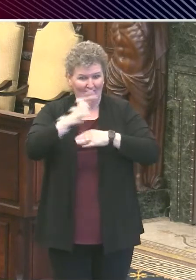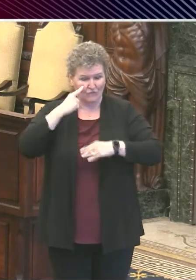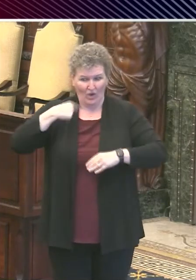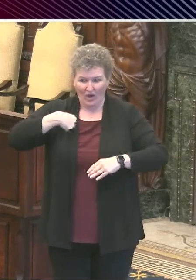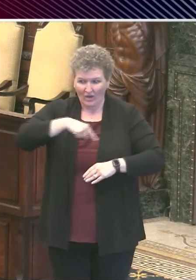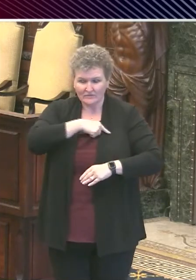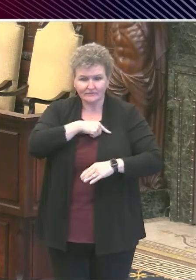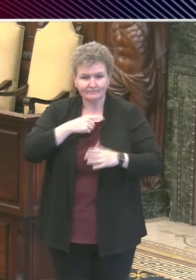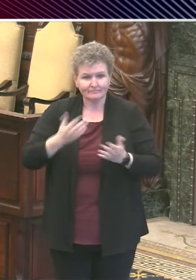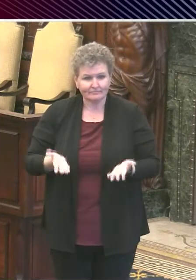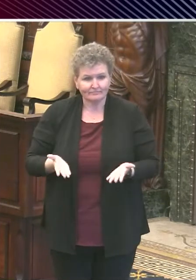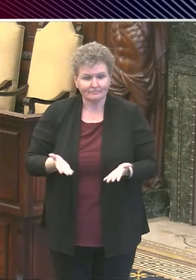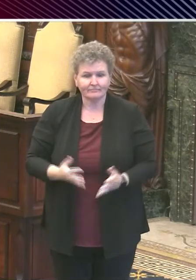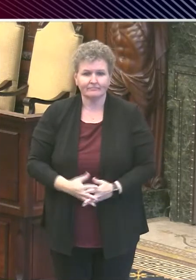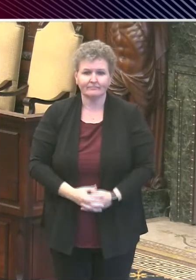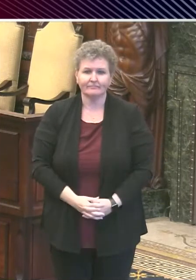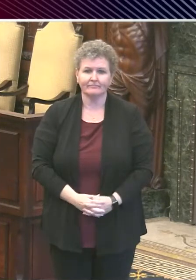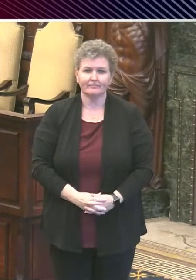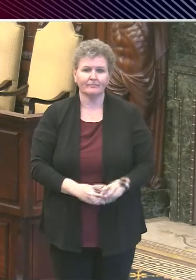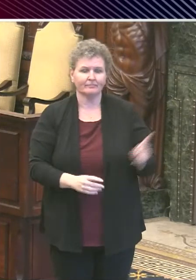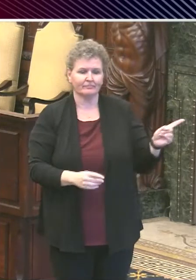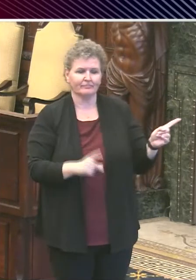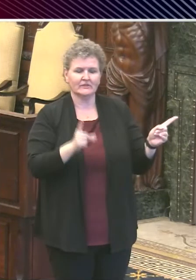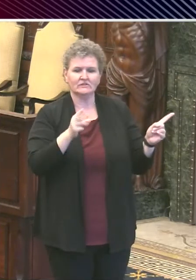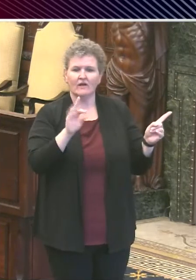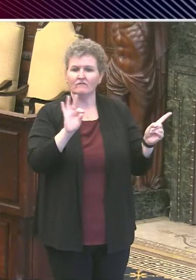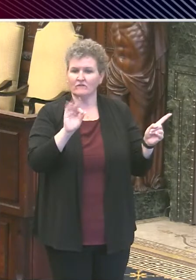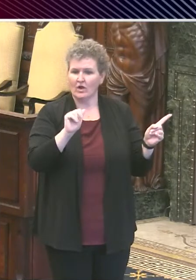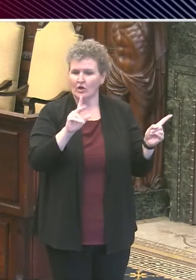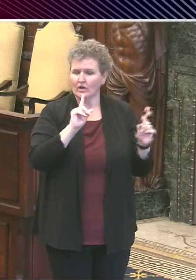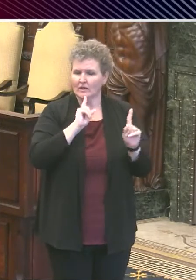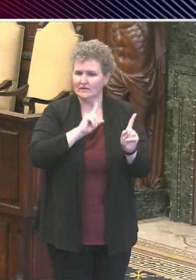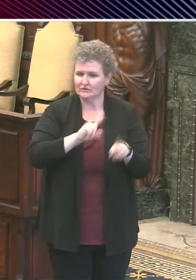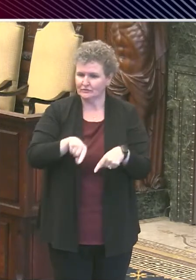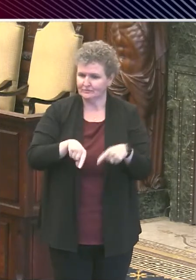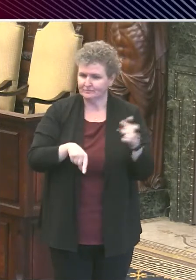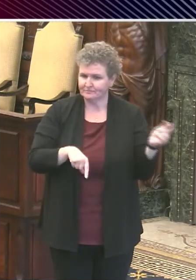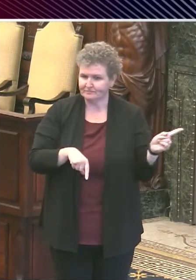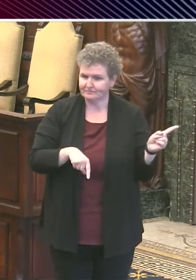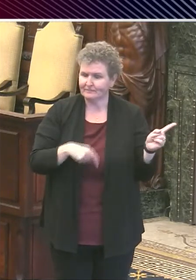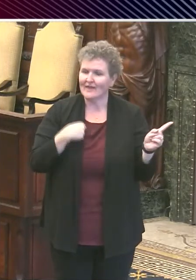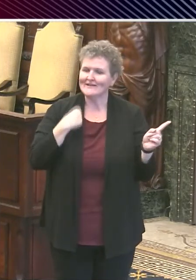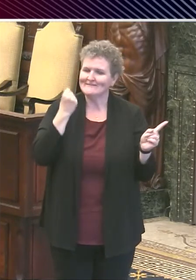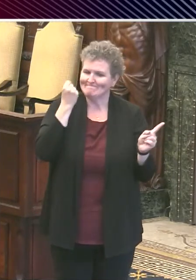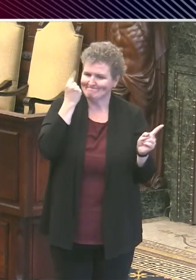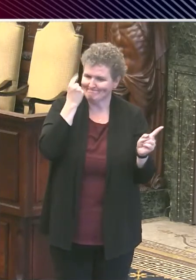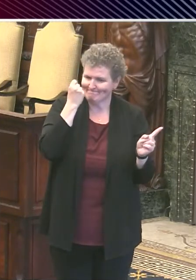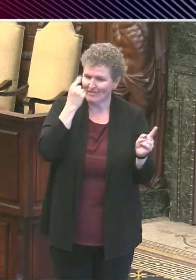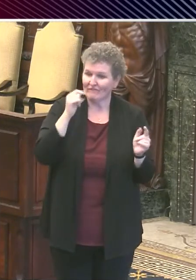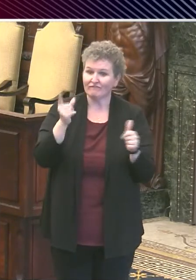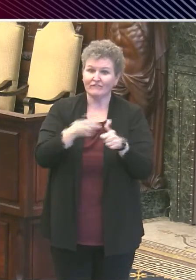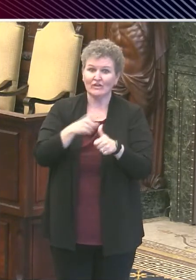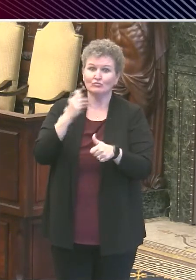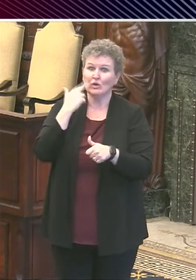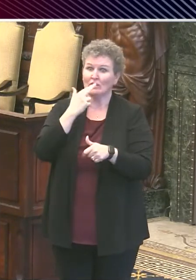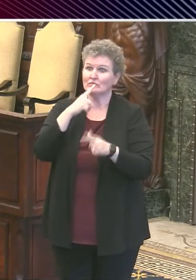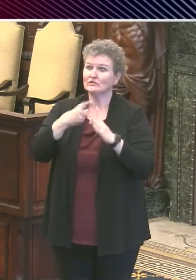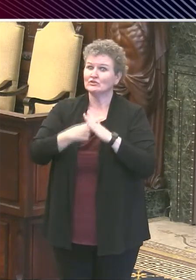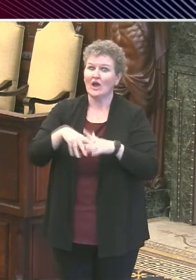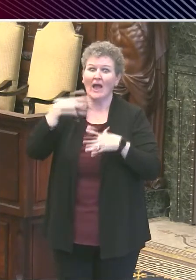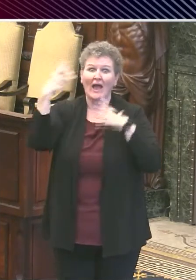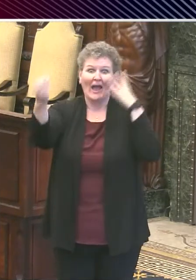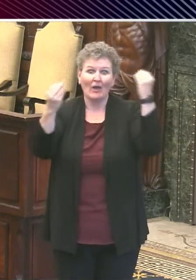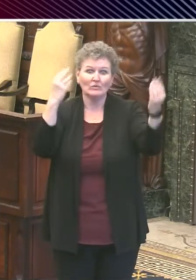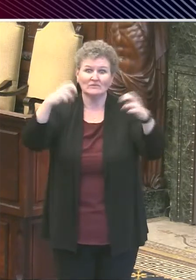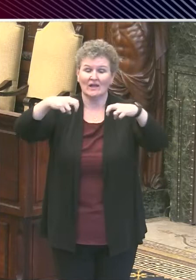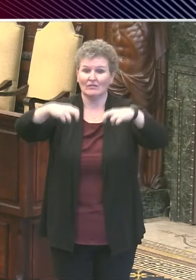think you're more. Yeah, I can take that question, Mayor. So, when the restaurants first started having outdoor dining, I was concerned about that, just